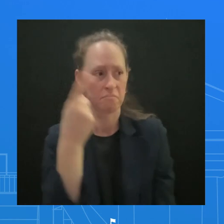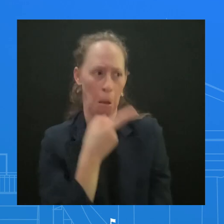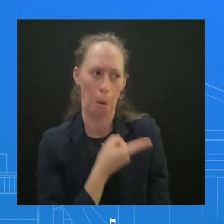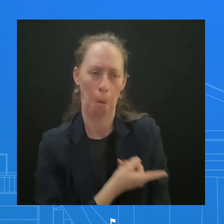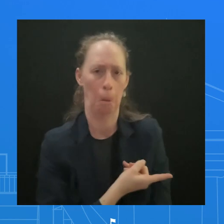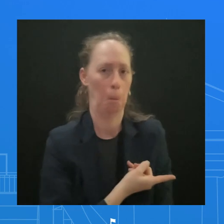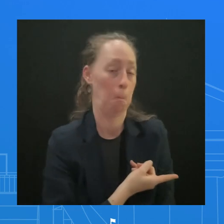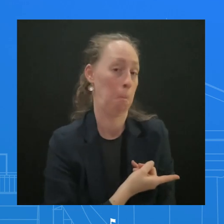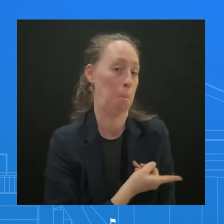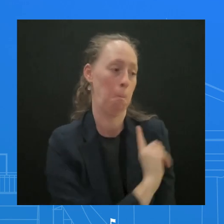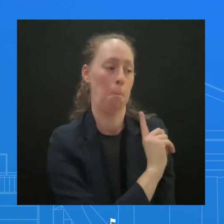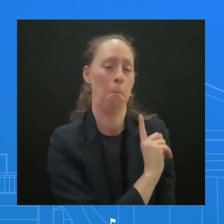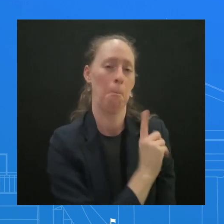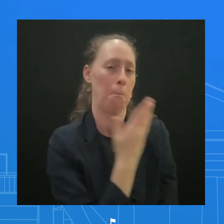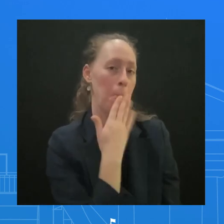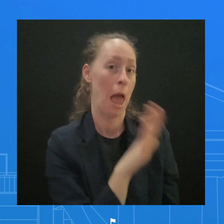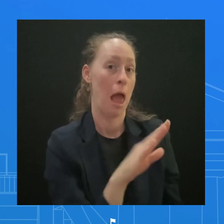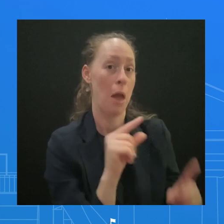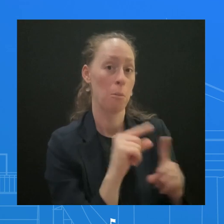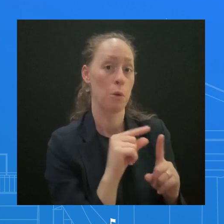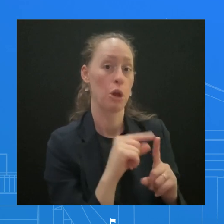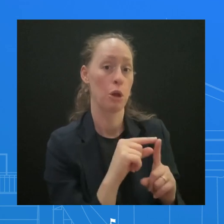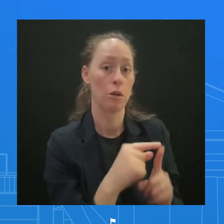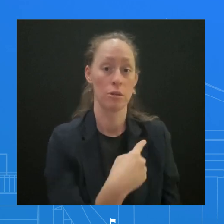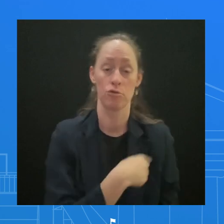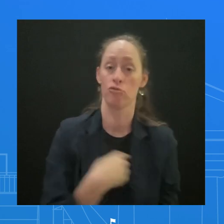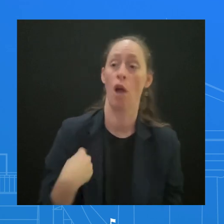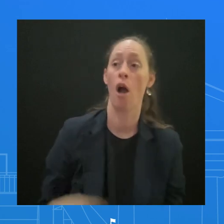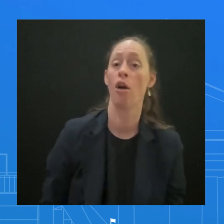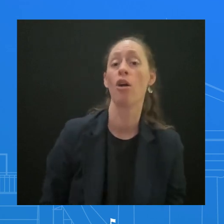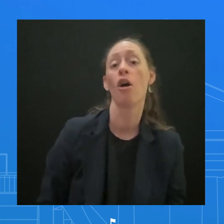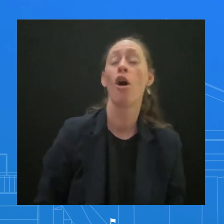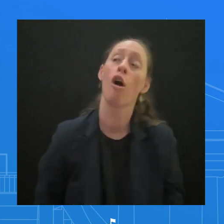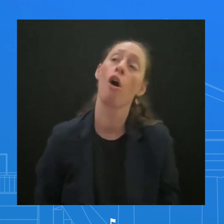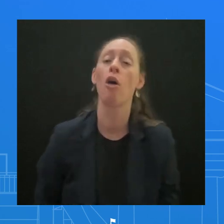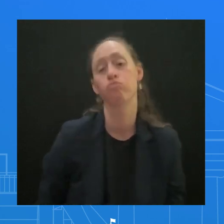would use other methods and China would not